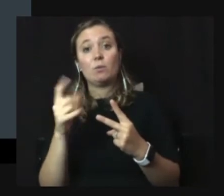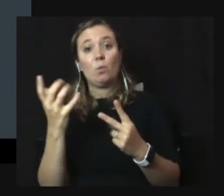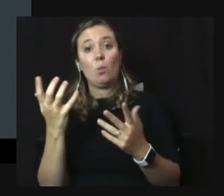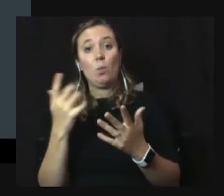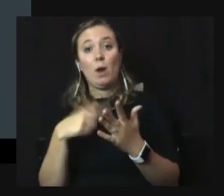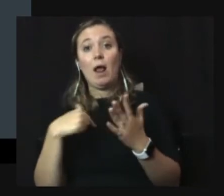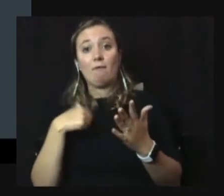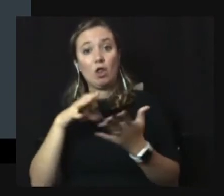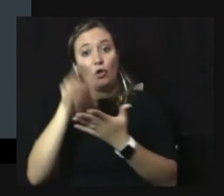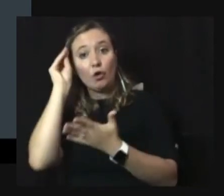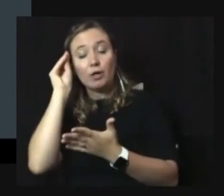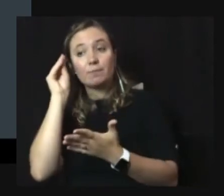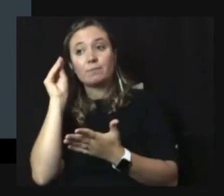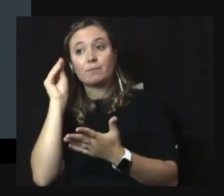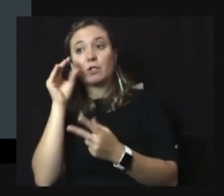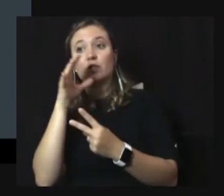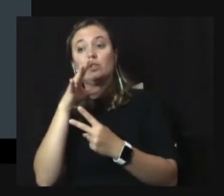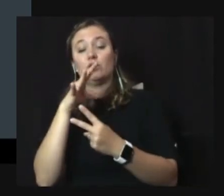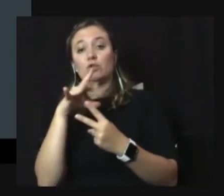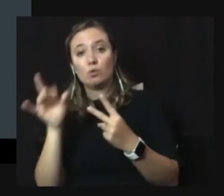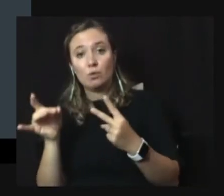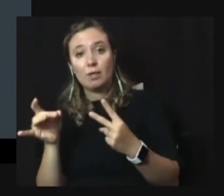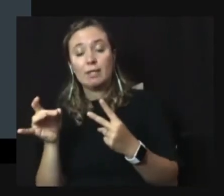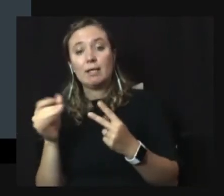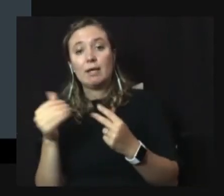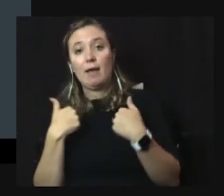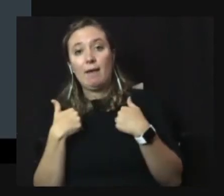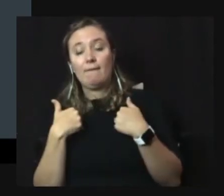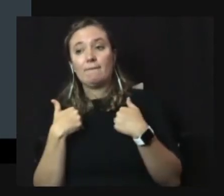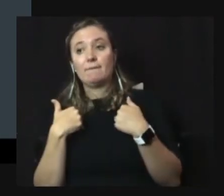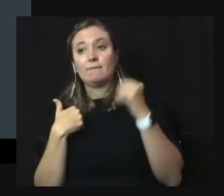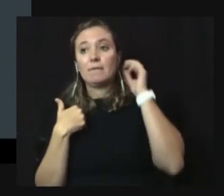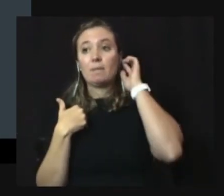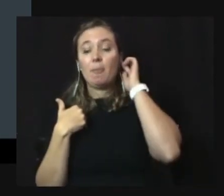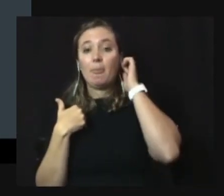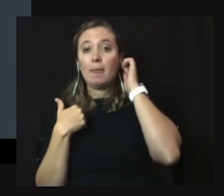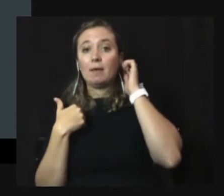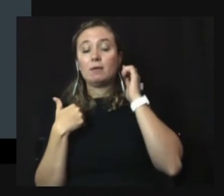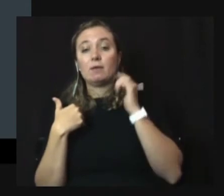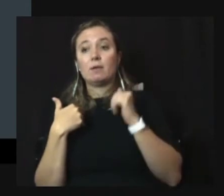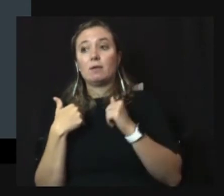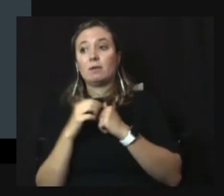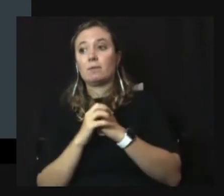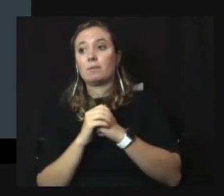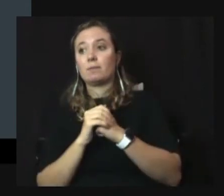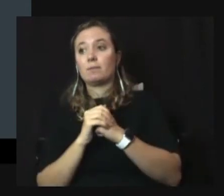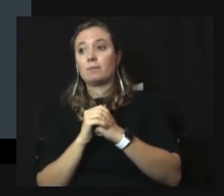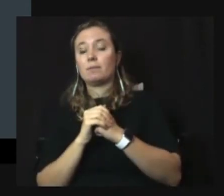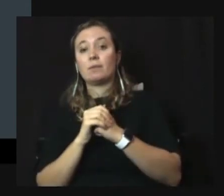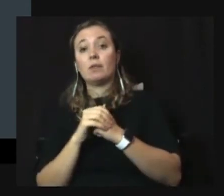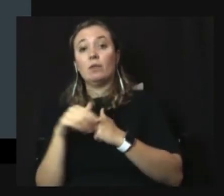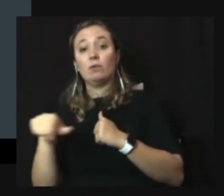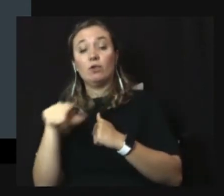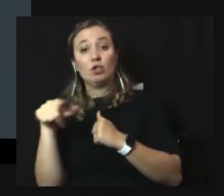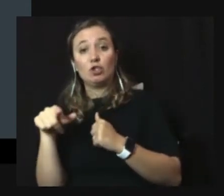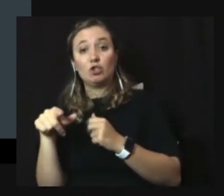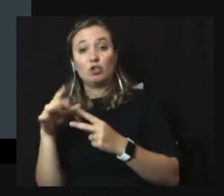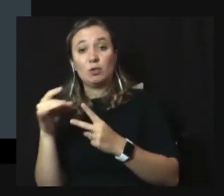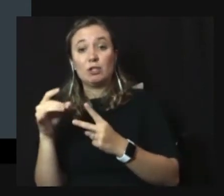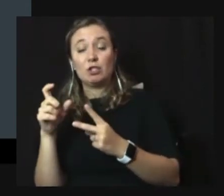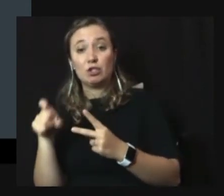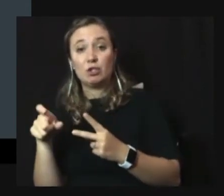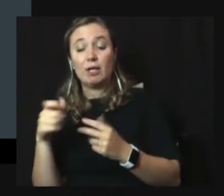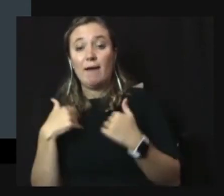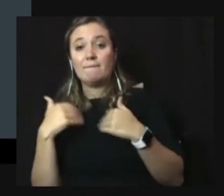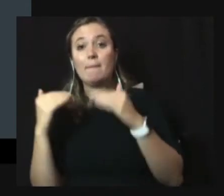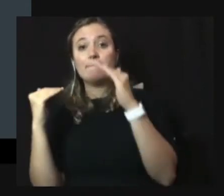Those choices should involve autonomy. Those choices should involve boundaries. And those choices, instead